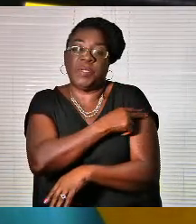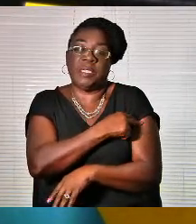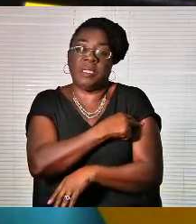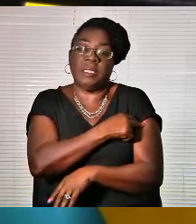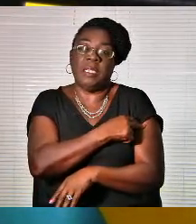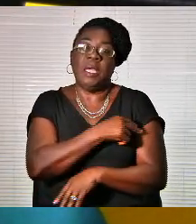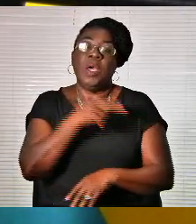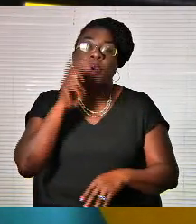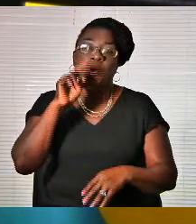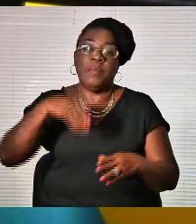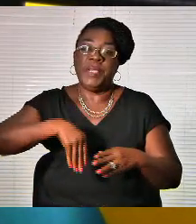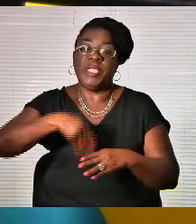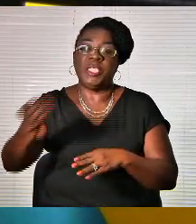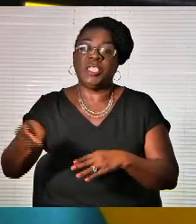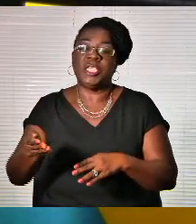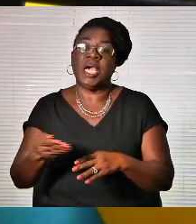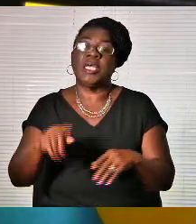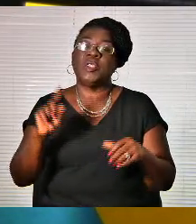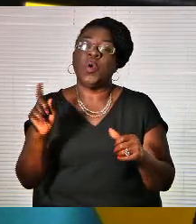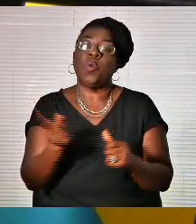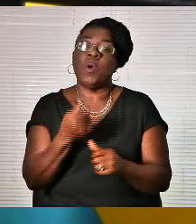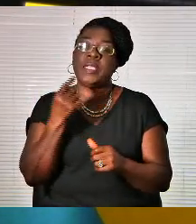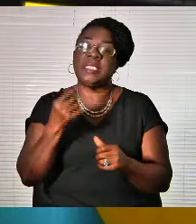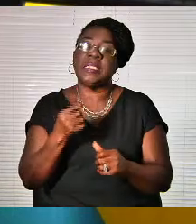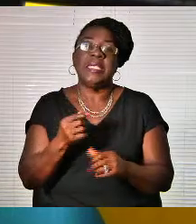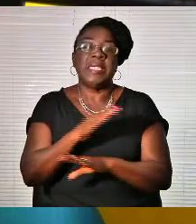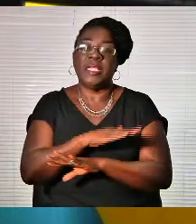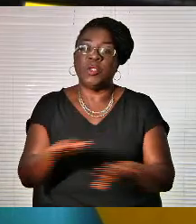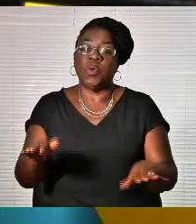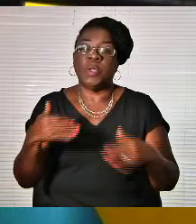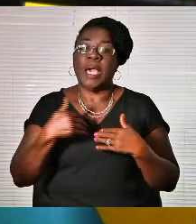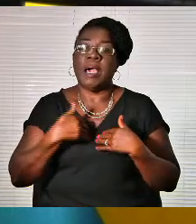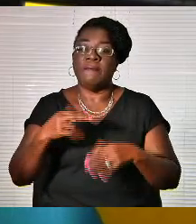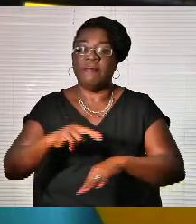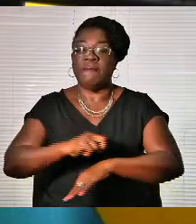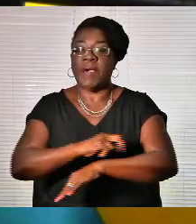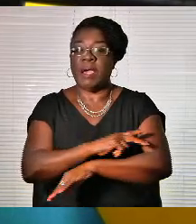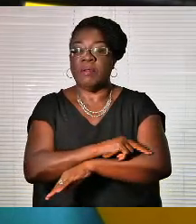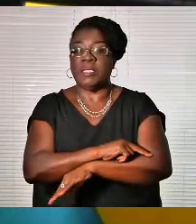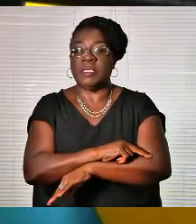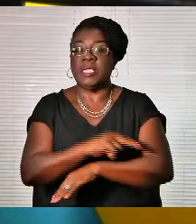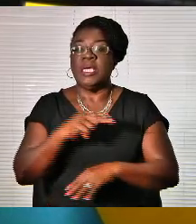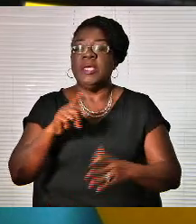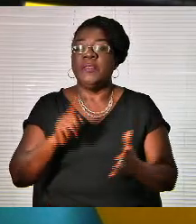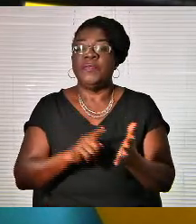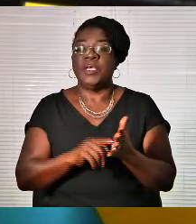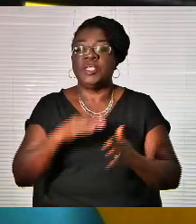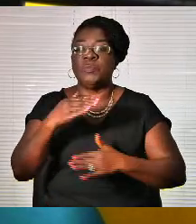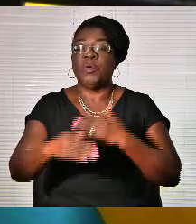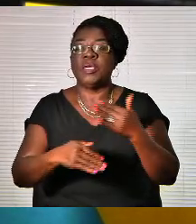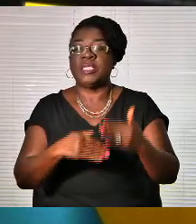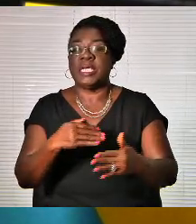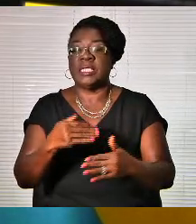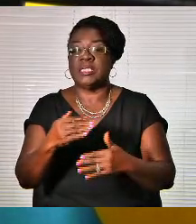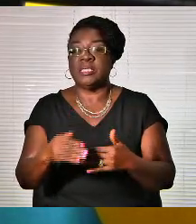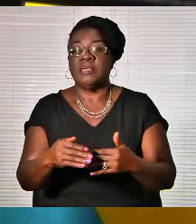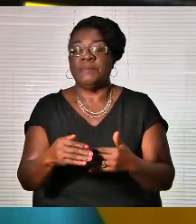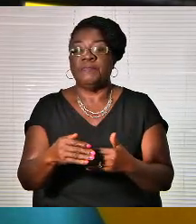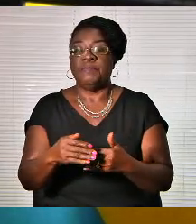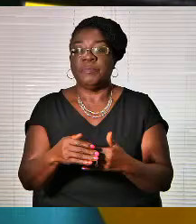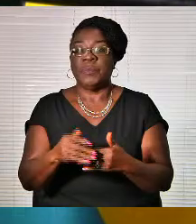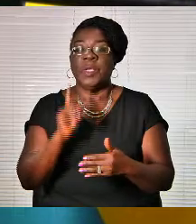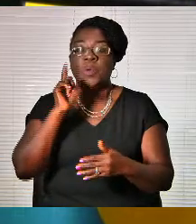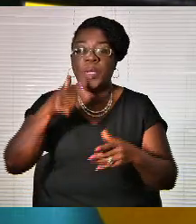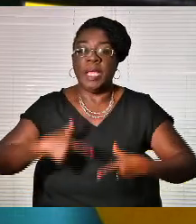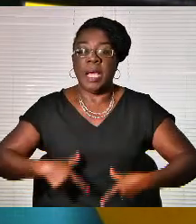will be discharged once tests are confirmed as such. This process, as indicated previously,